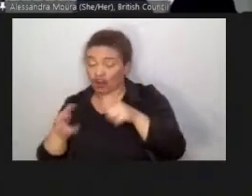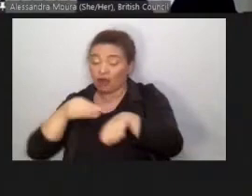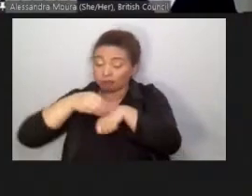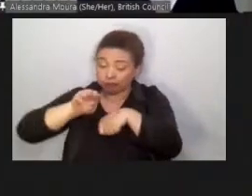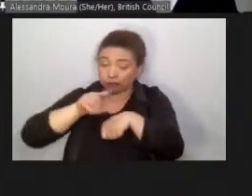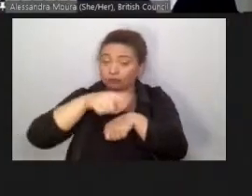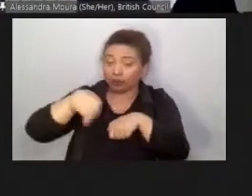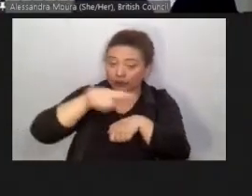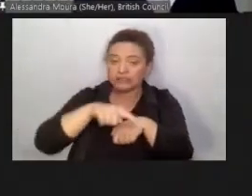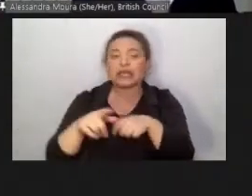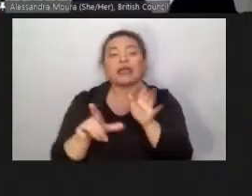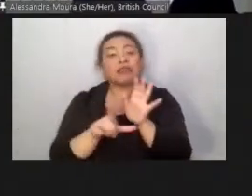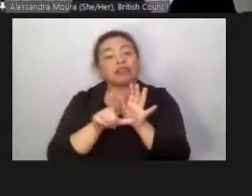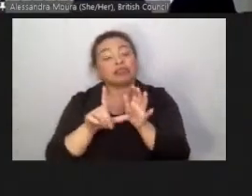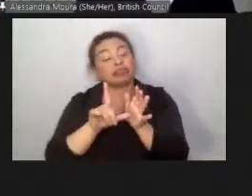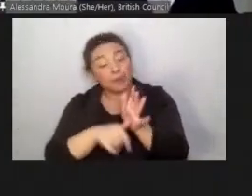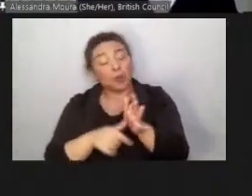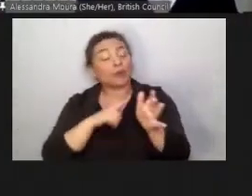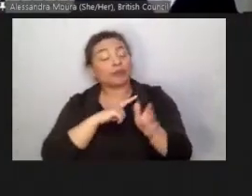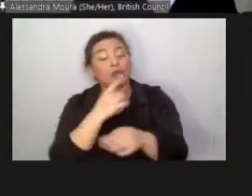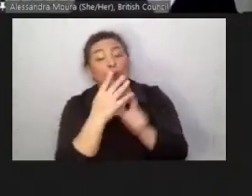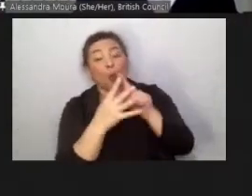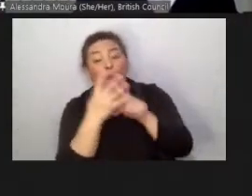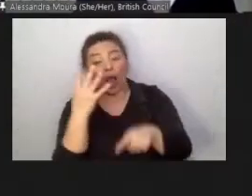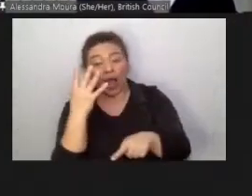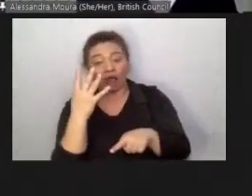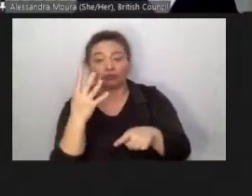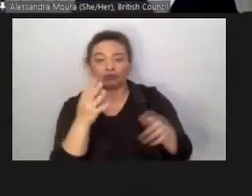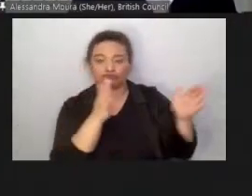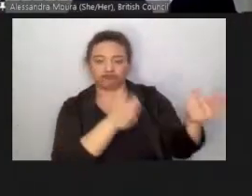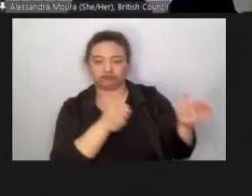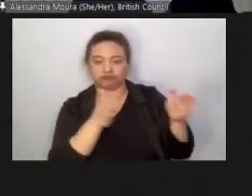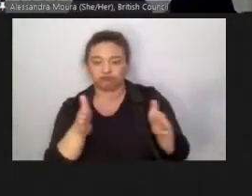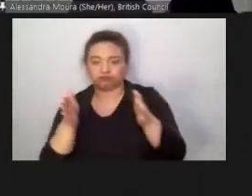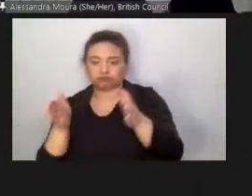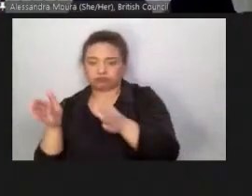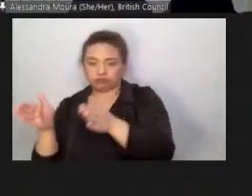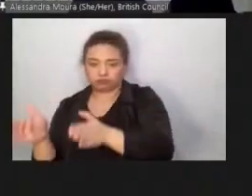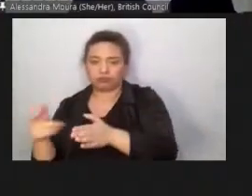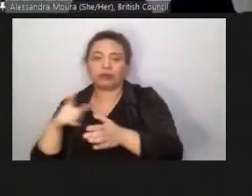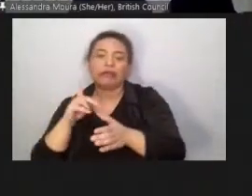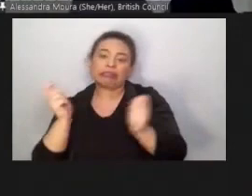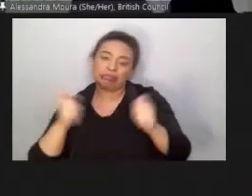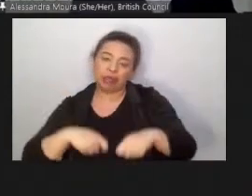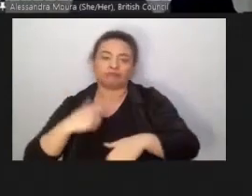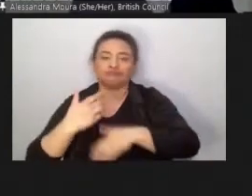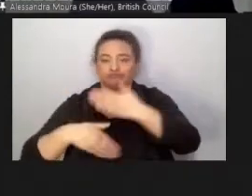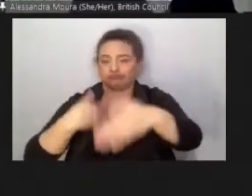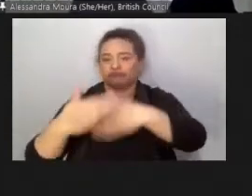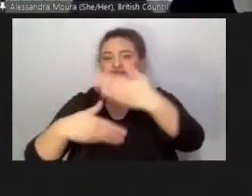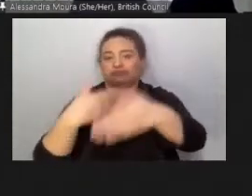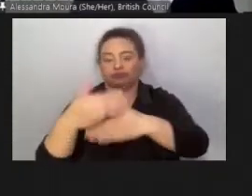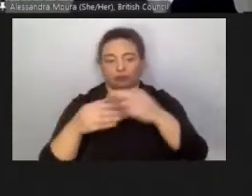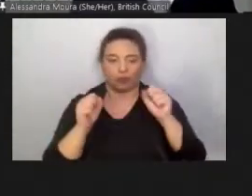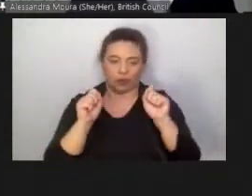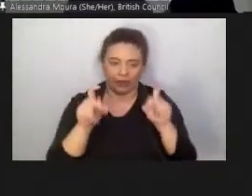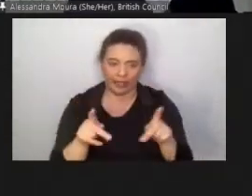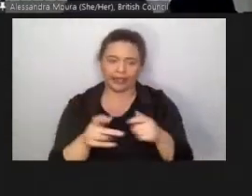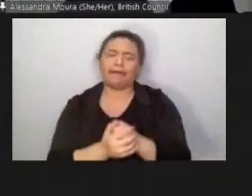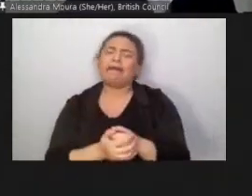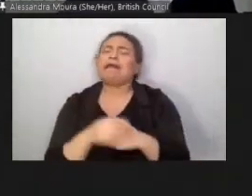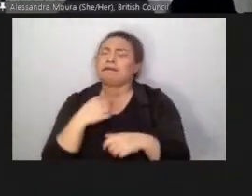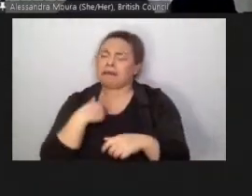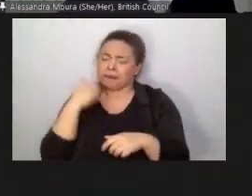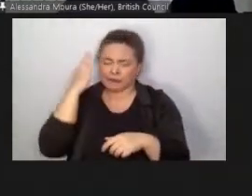is really a place to start. And I know there's another way of doing this. So this is something you can download